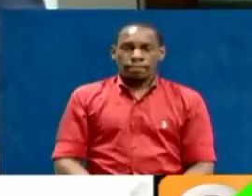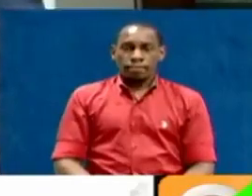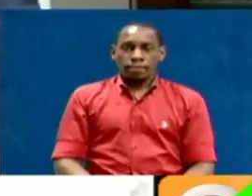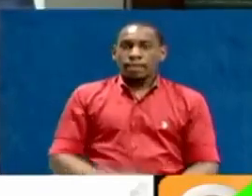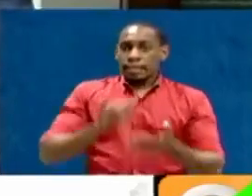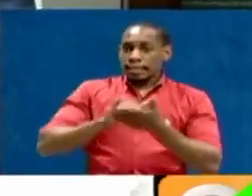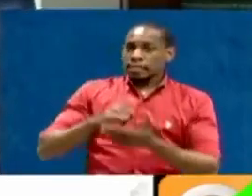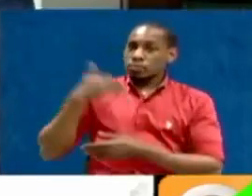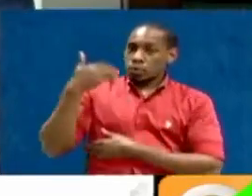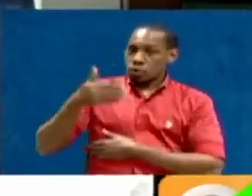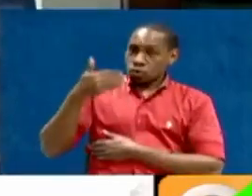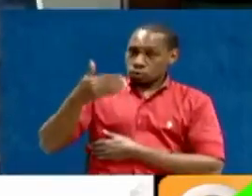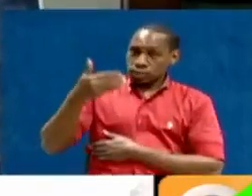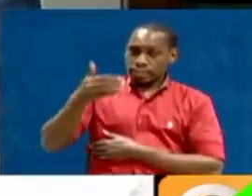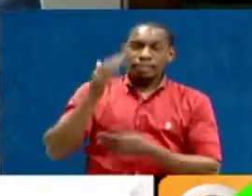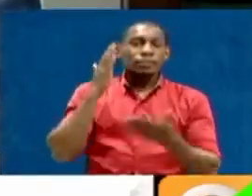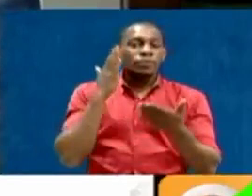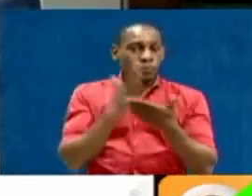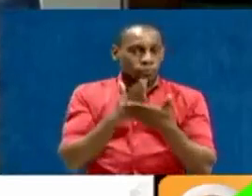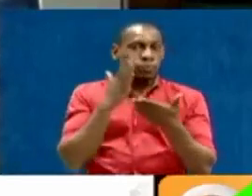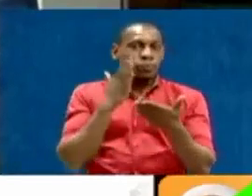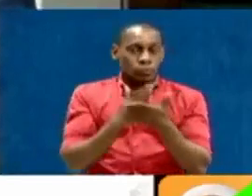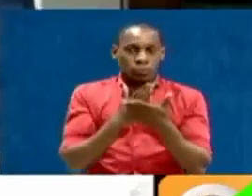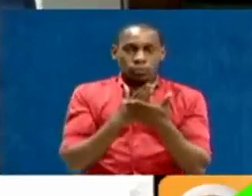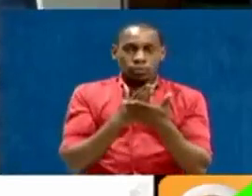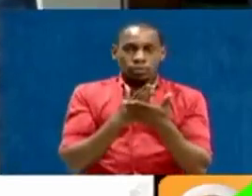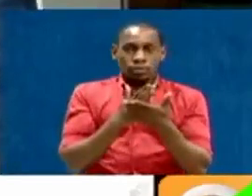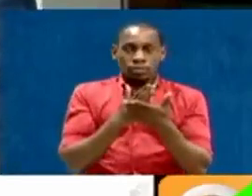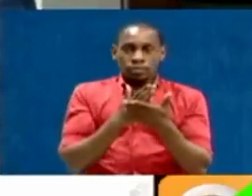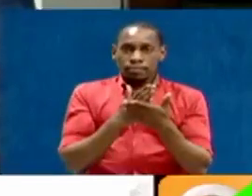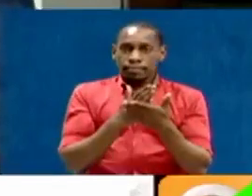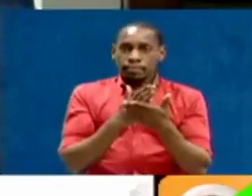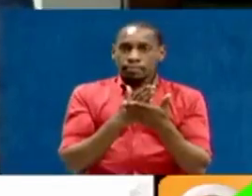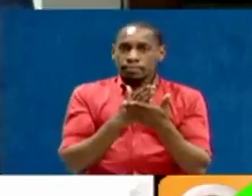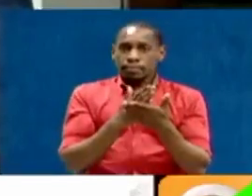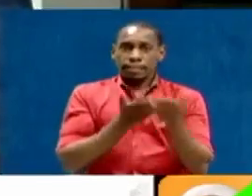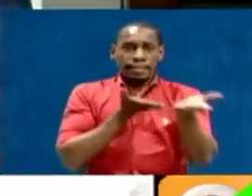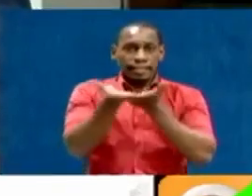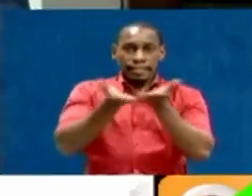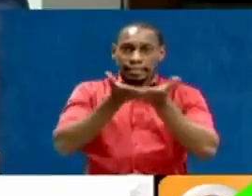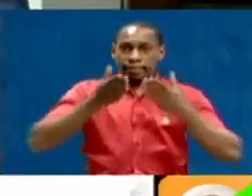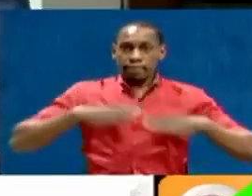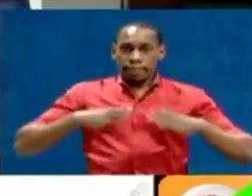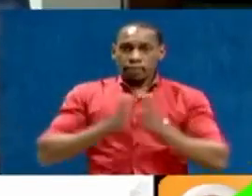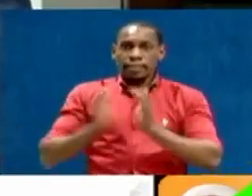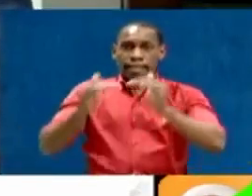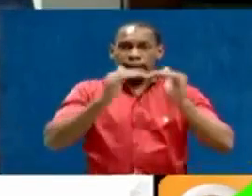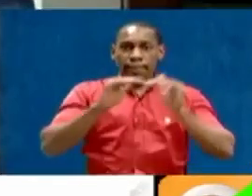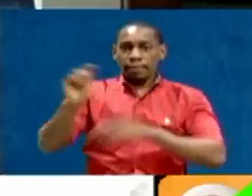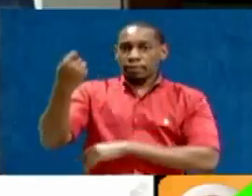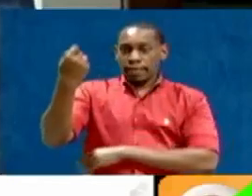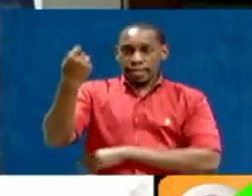That I shall always, truly, diligently serve the people and the Republic of